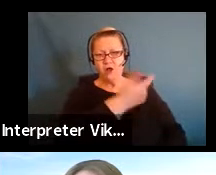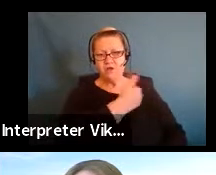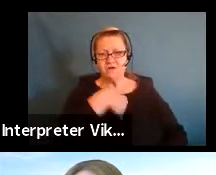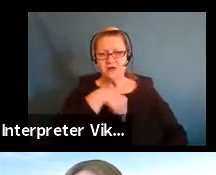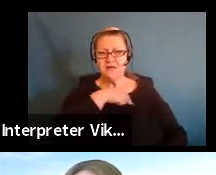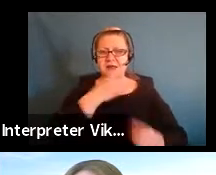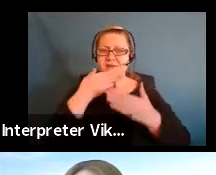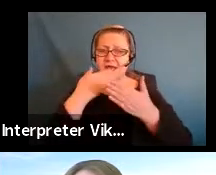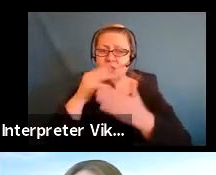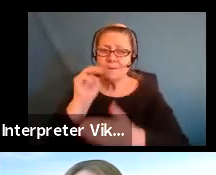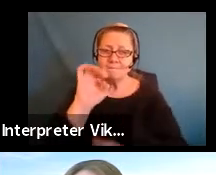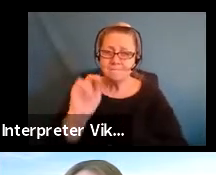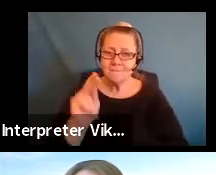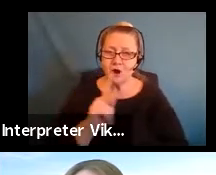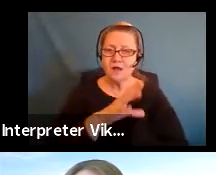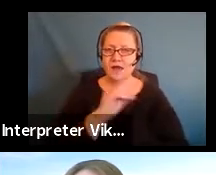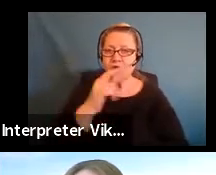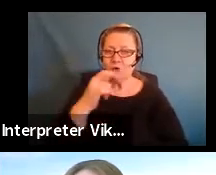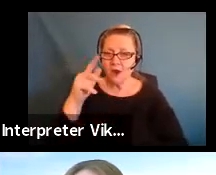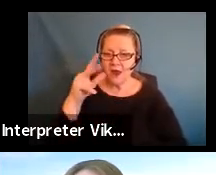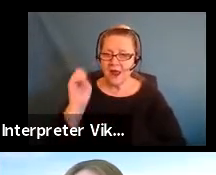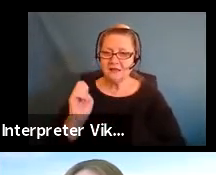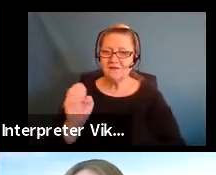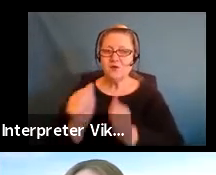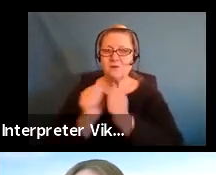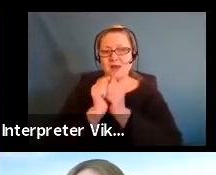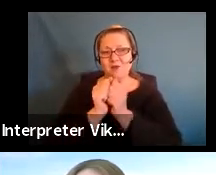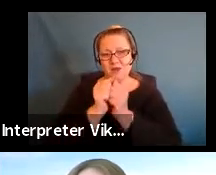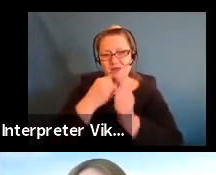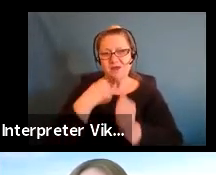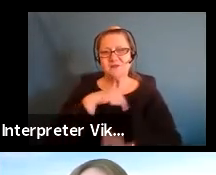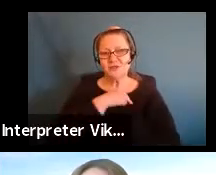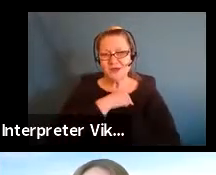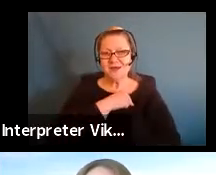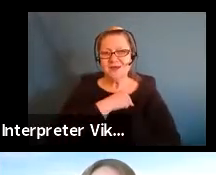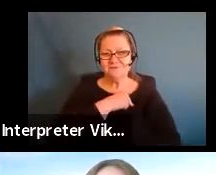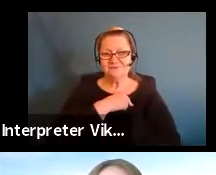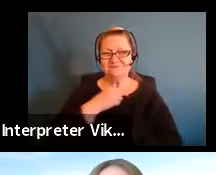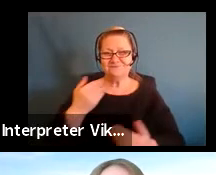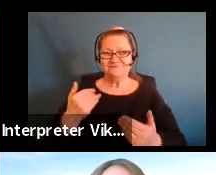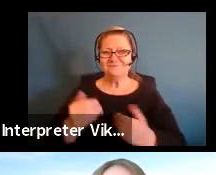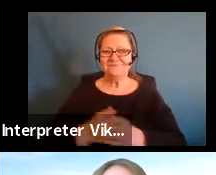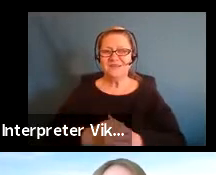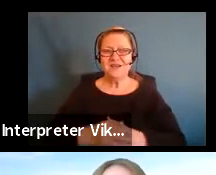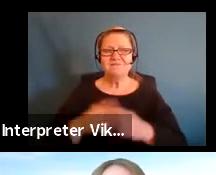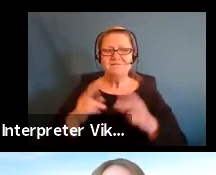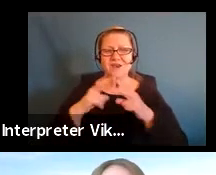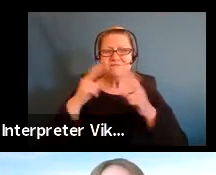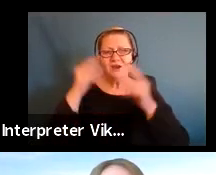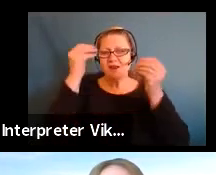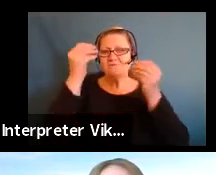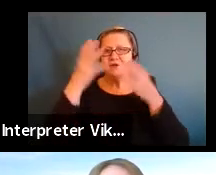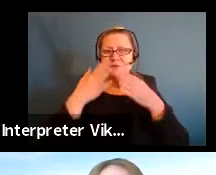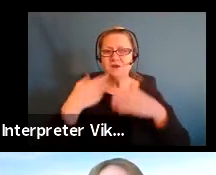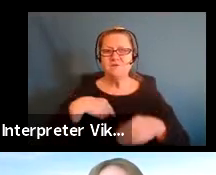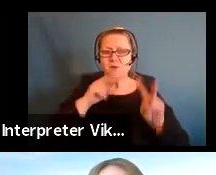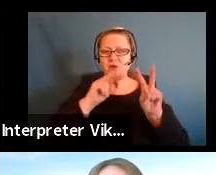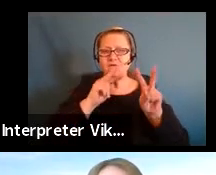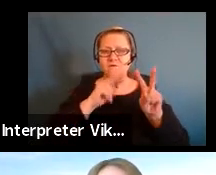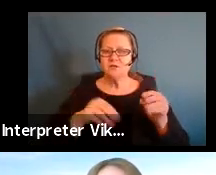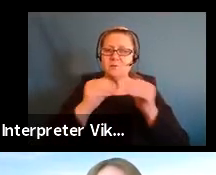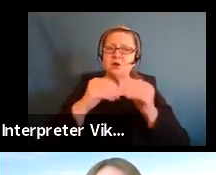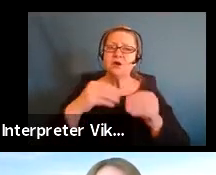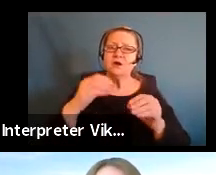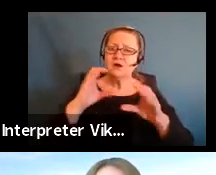Grace, for being with us today. It's been extremely informative, and we'll look forward to more conversations like